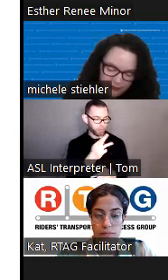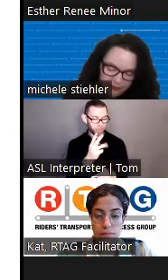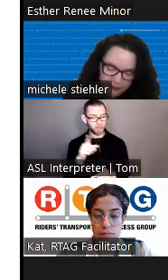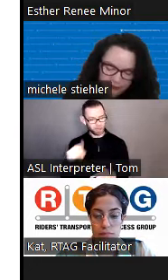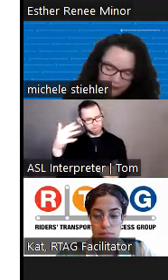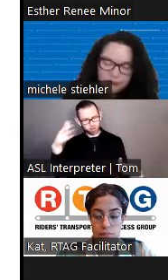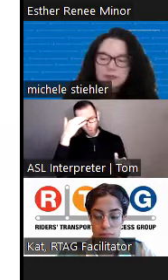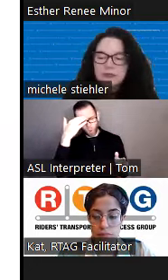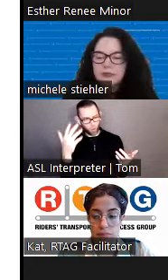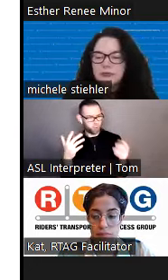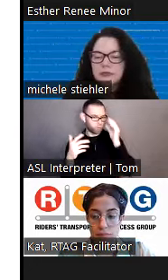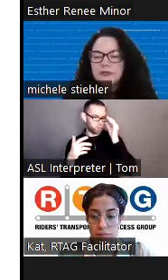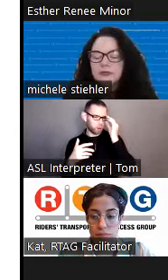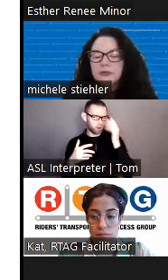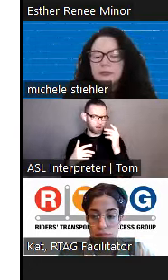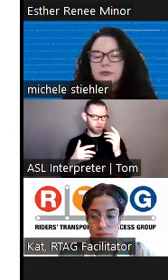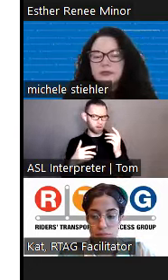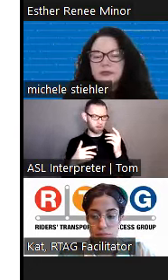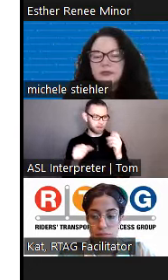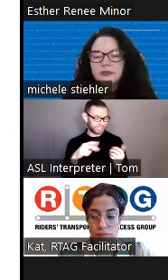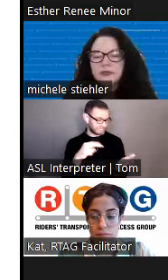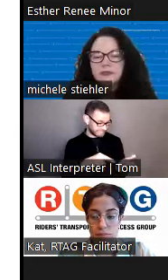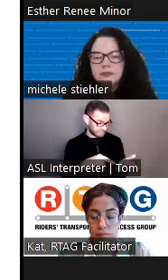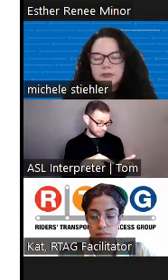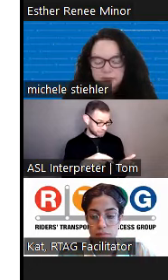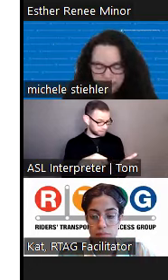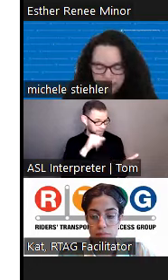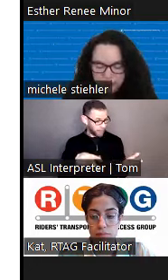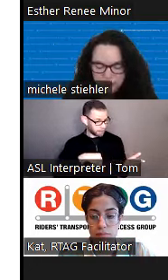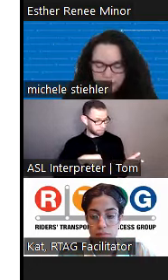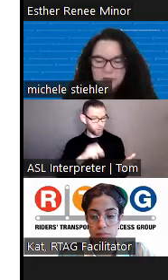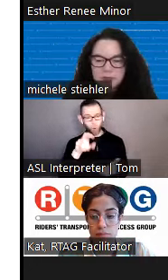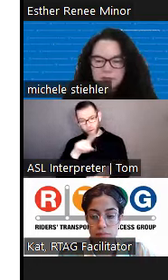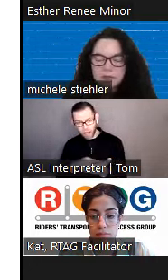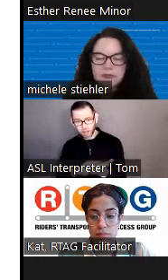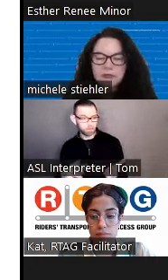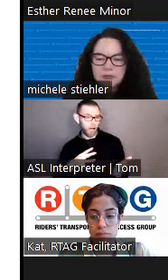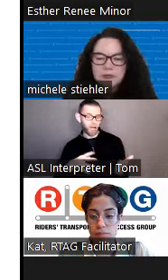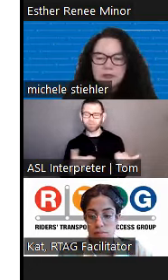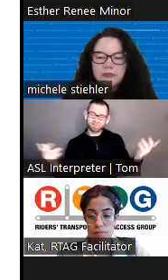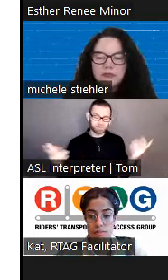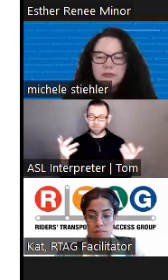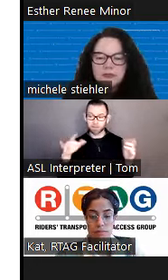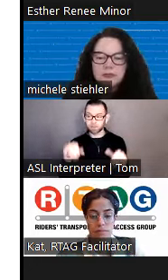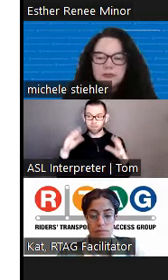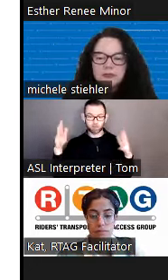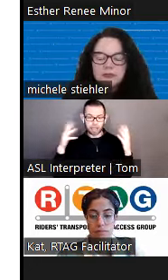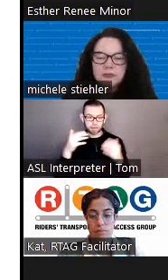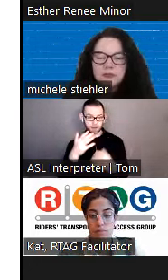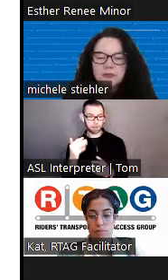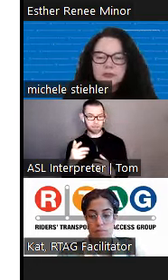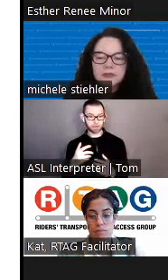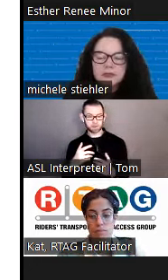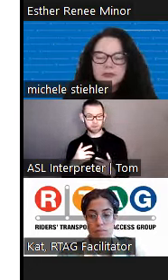way they can not take the trip or just cancel it. Sometimes I do it. Sometimes it's crazy because it gets down